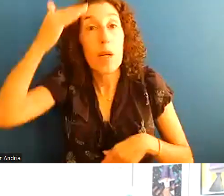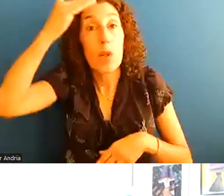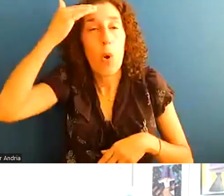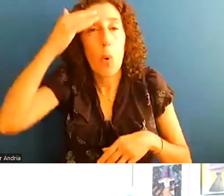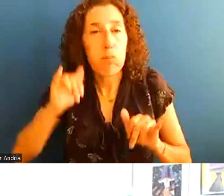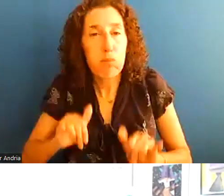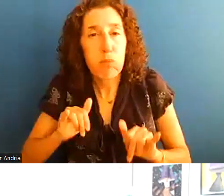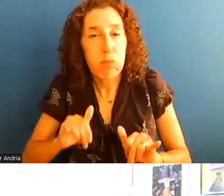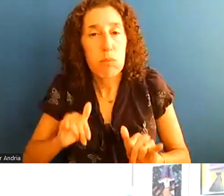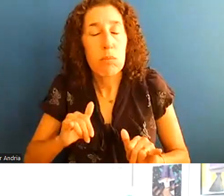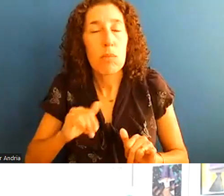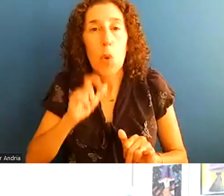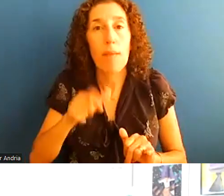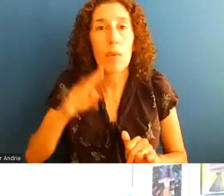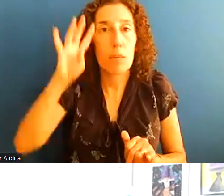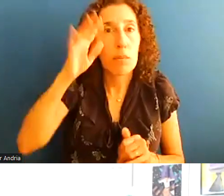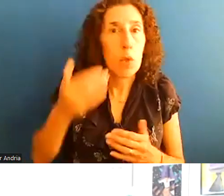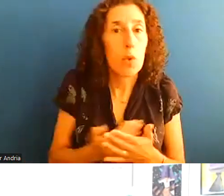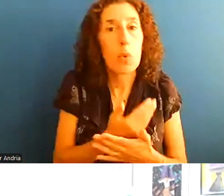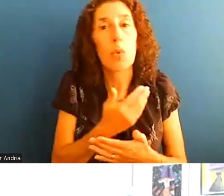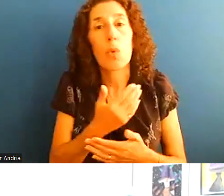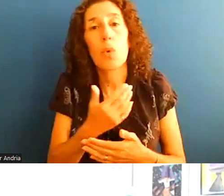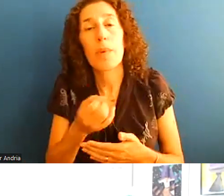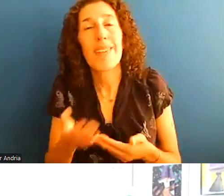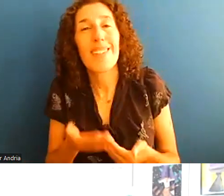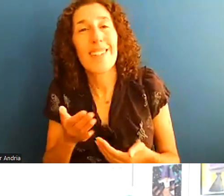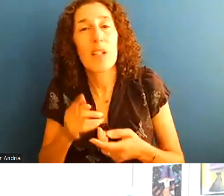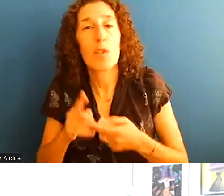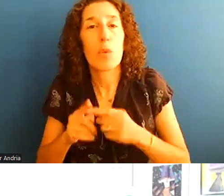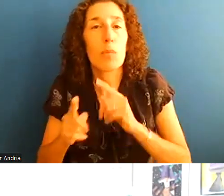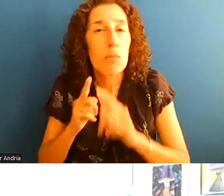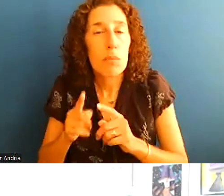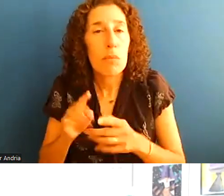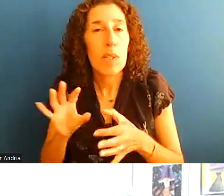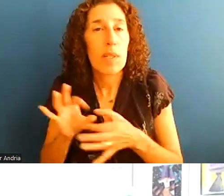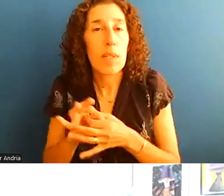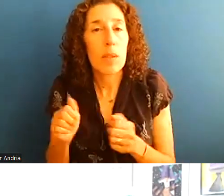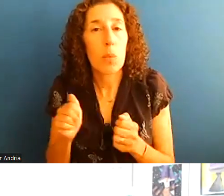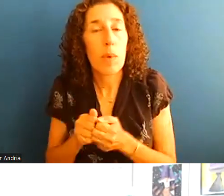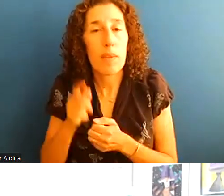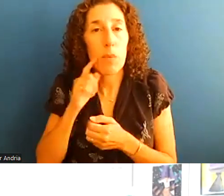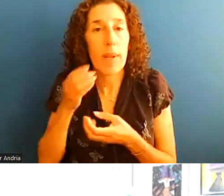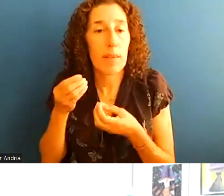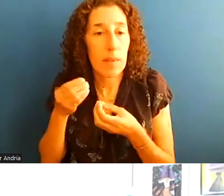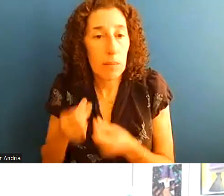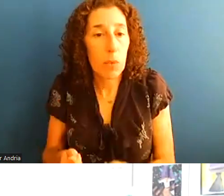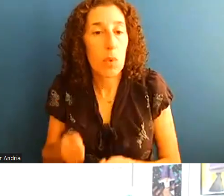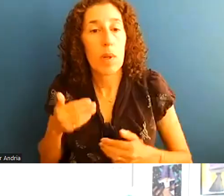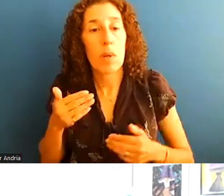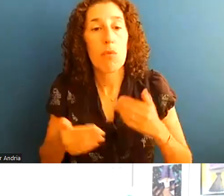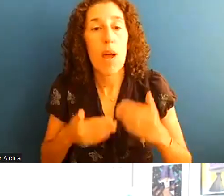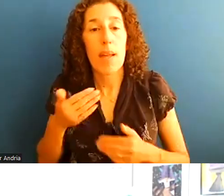kind of like talk up the next person, like, oh, this detective is awesome. Like, you're gonna, this is going to be great, or the district attorney you're working with